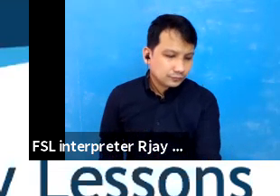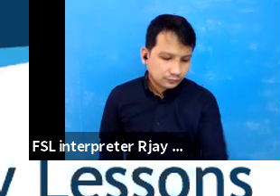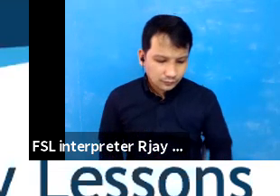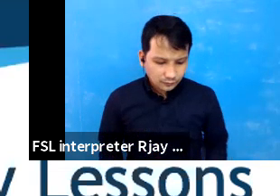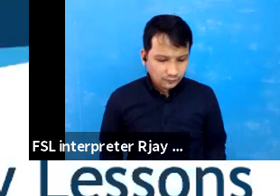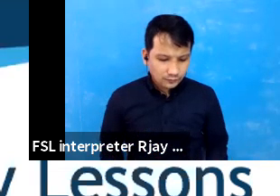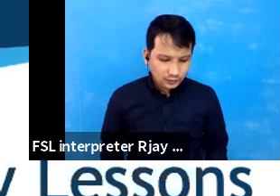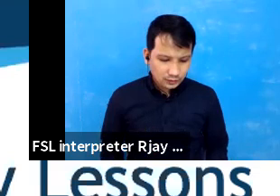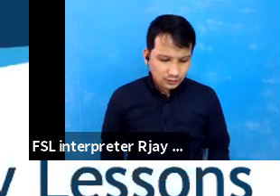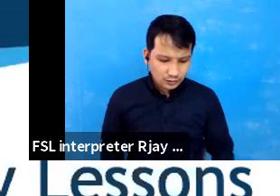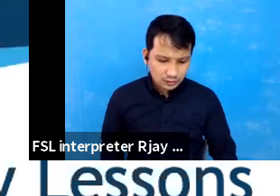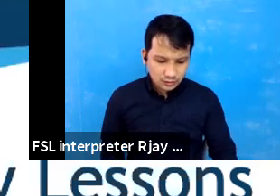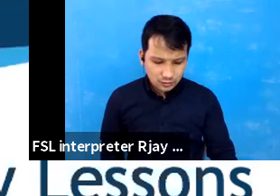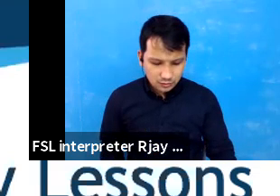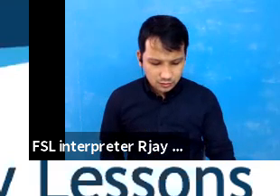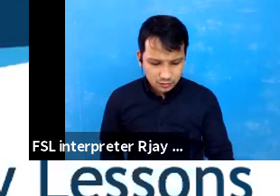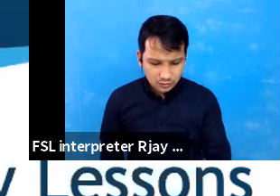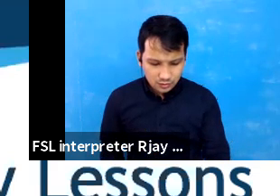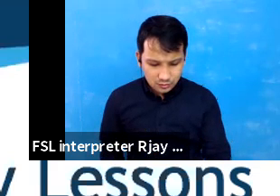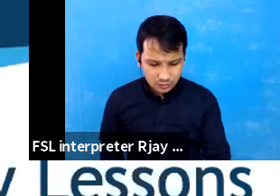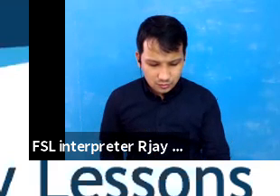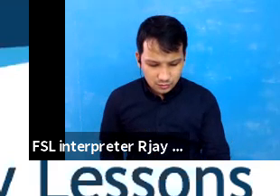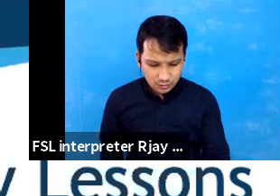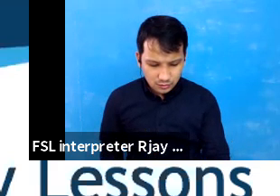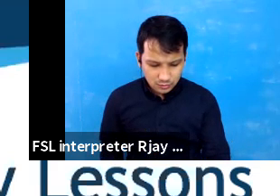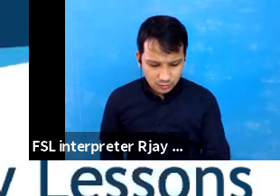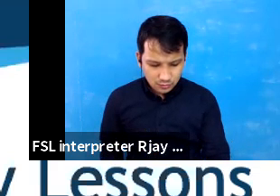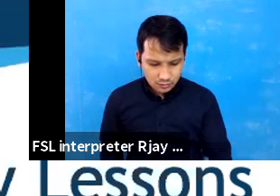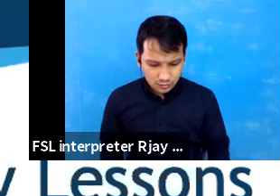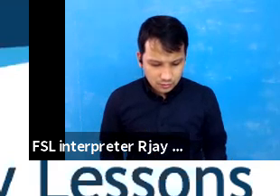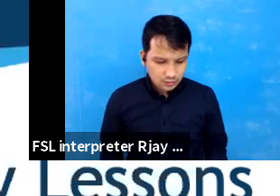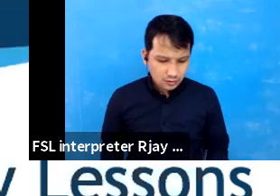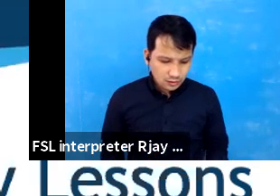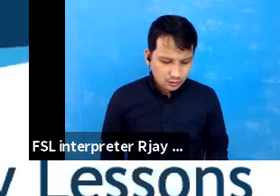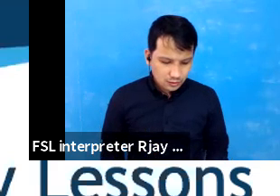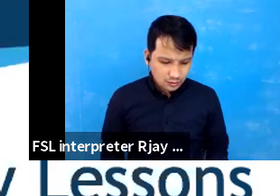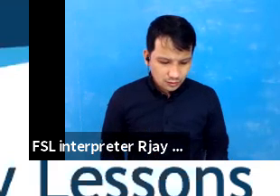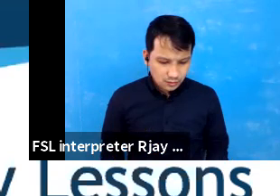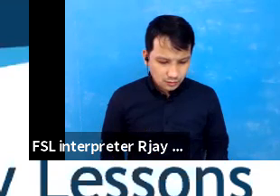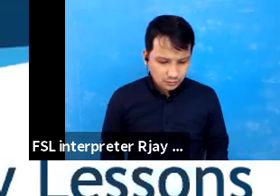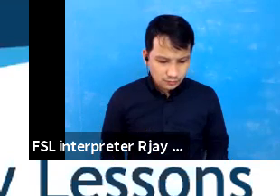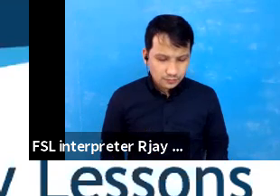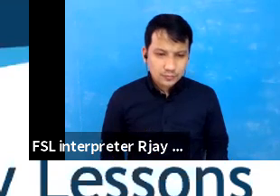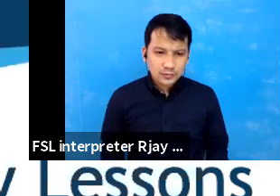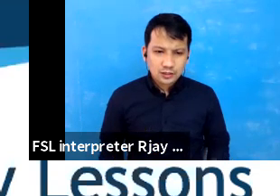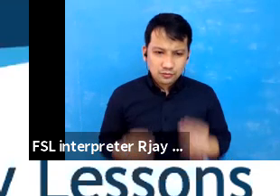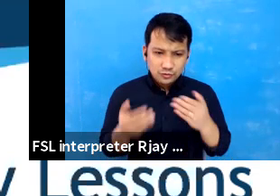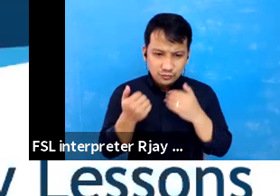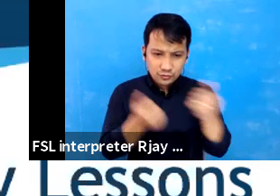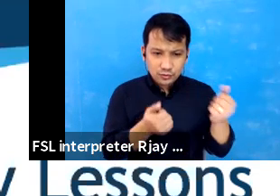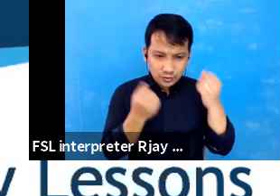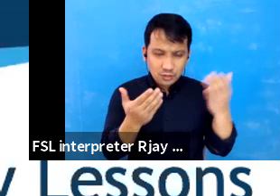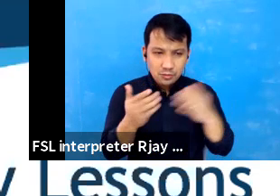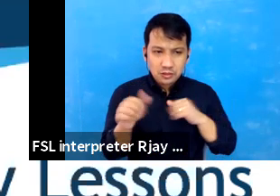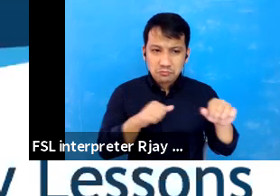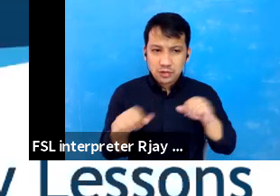There is also a tendency for national and local governments at times to focus on activity-based